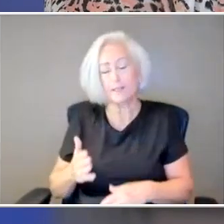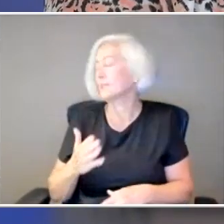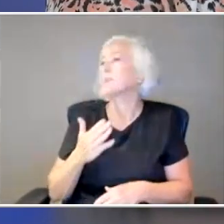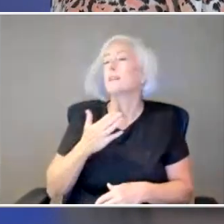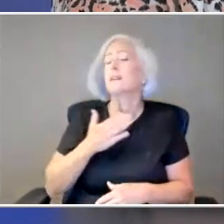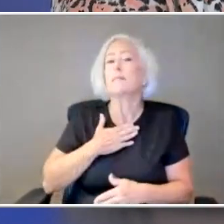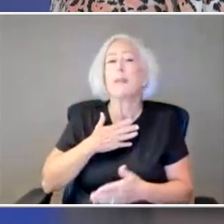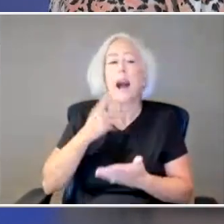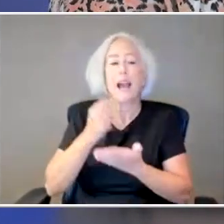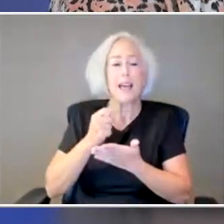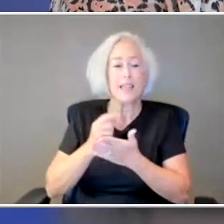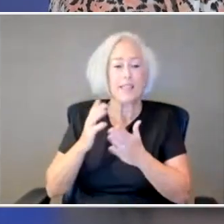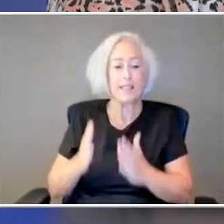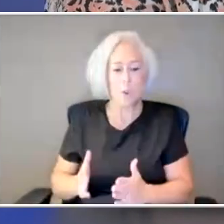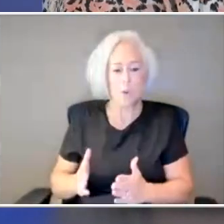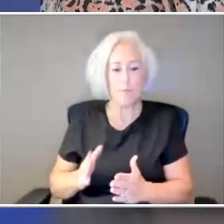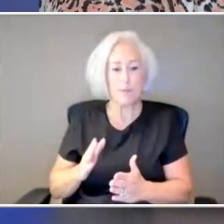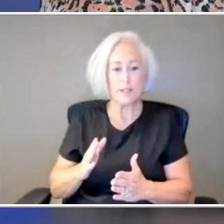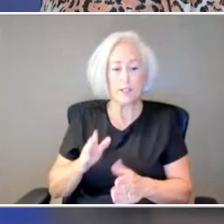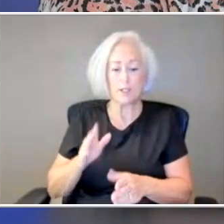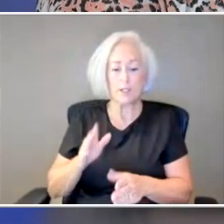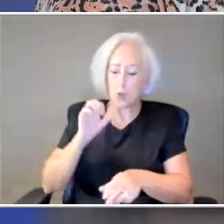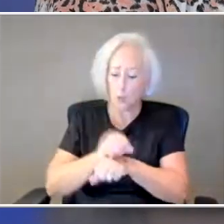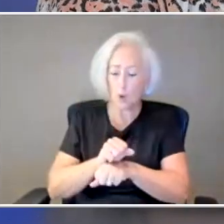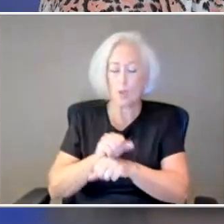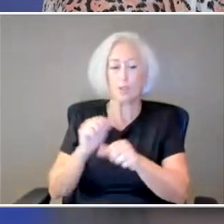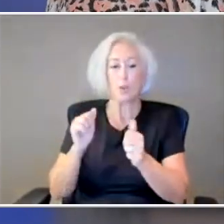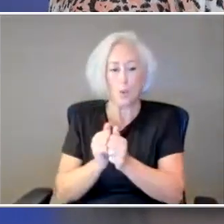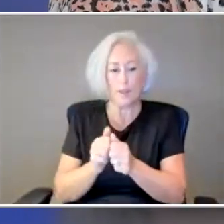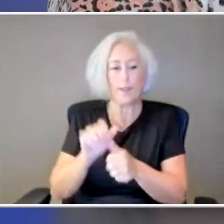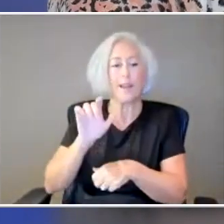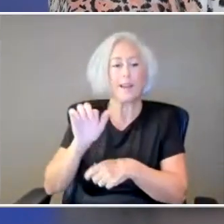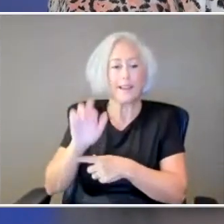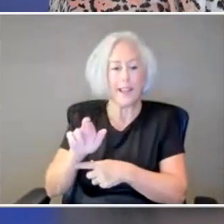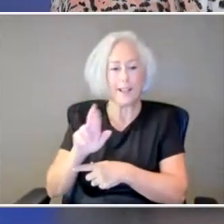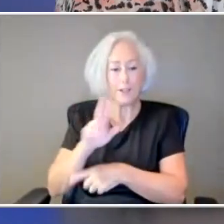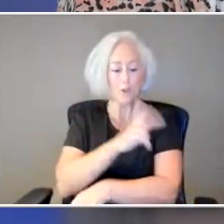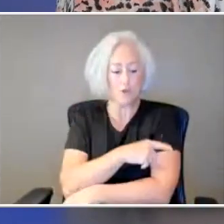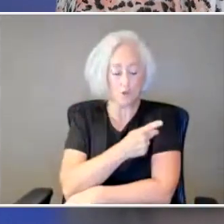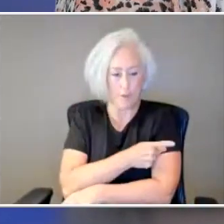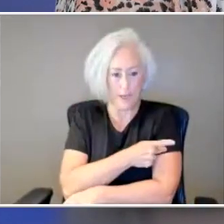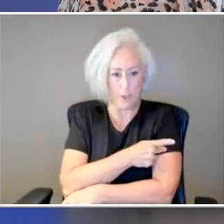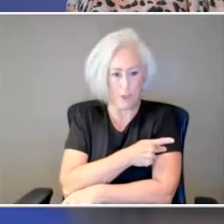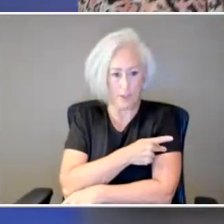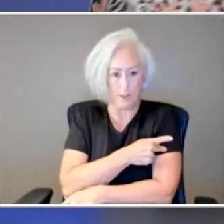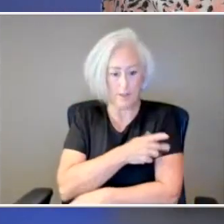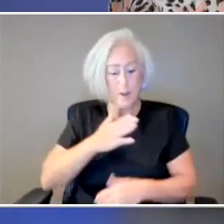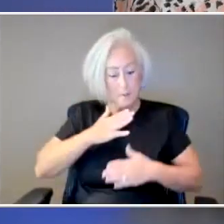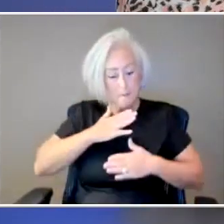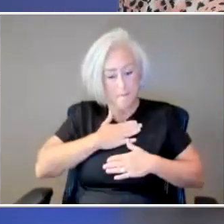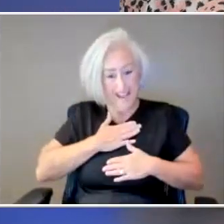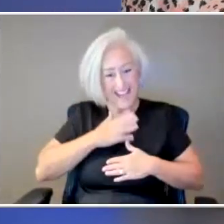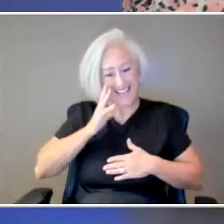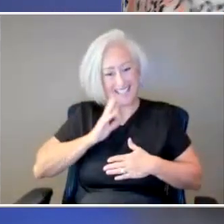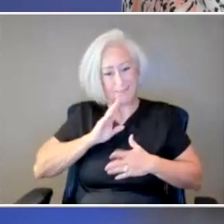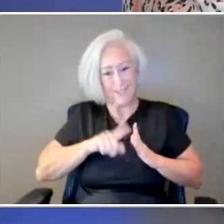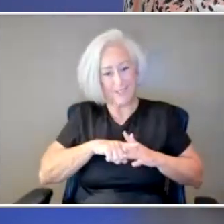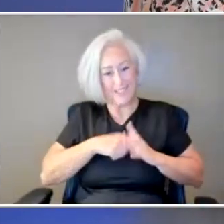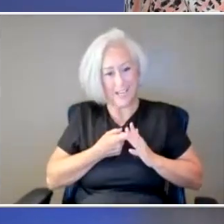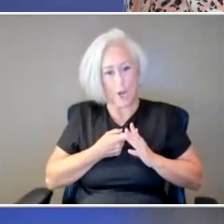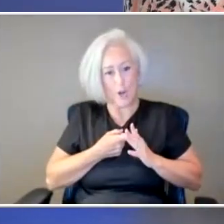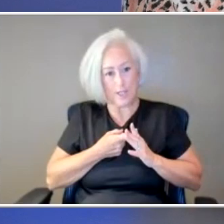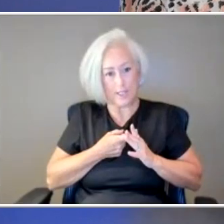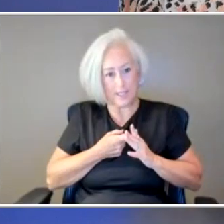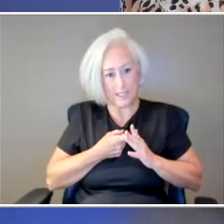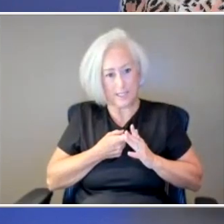exclusively works with cancer patients. So like when my journey started, I literally lost, I turned